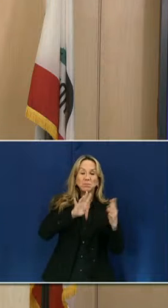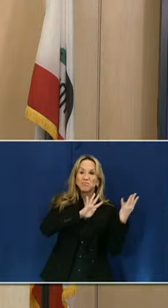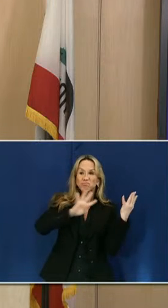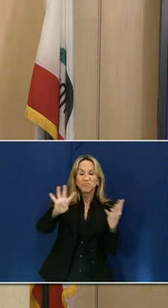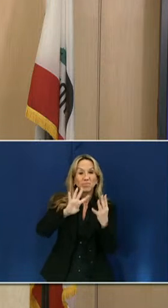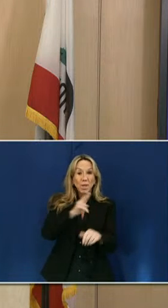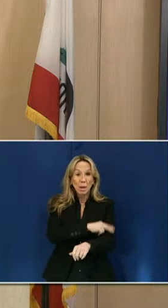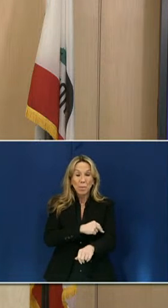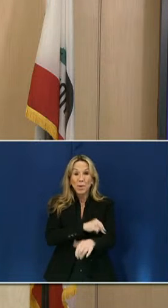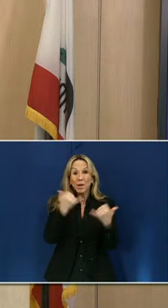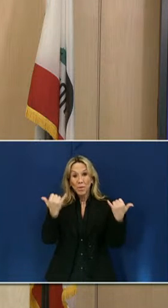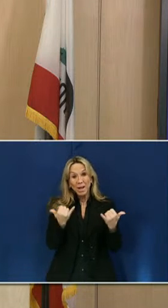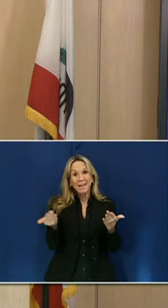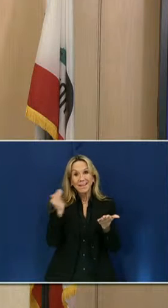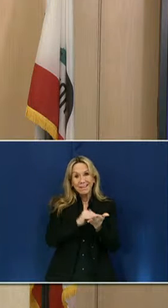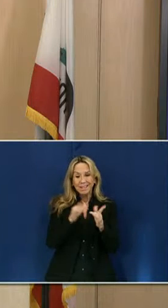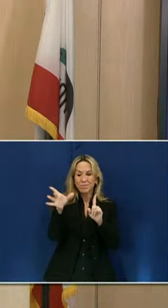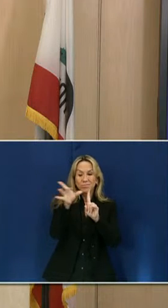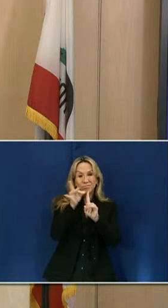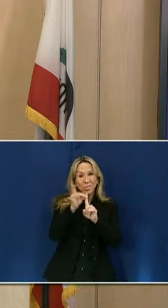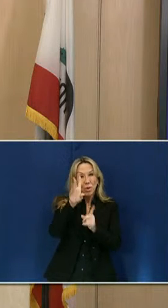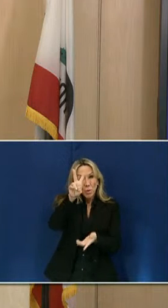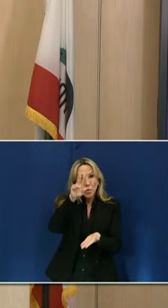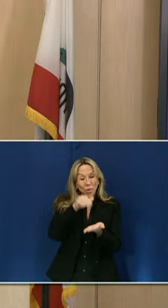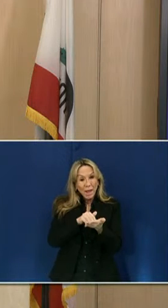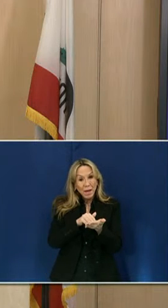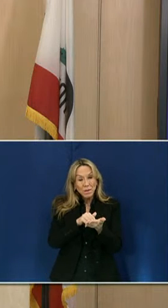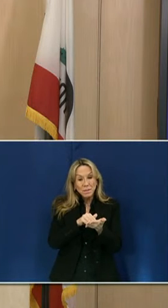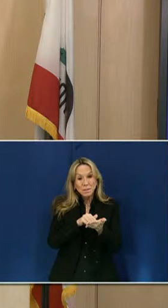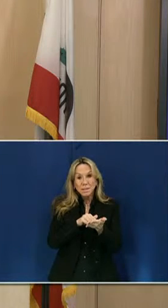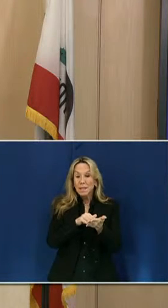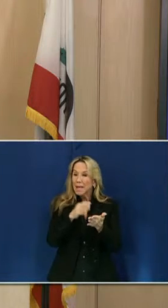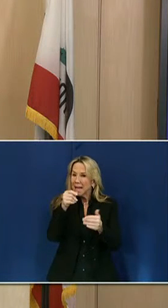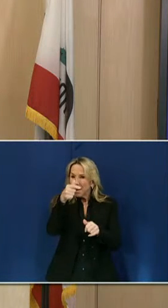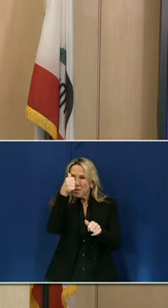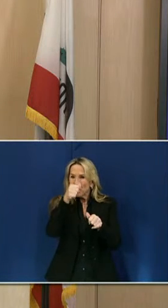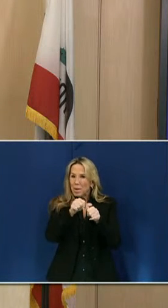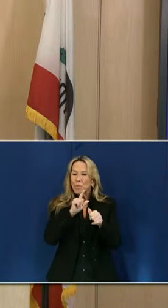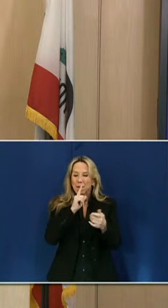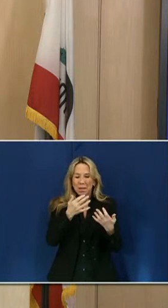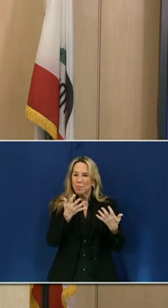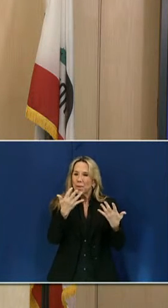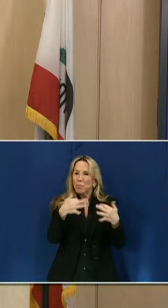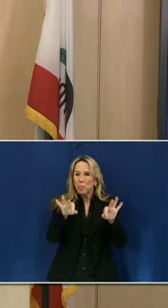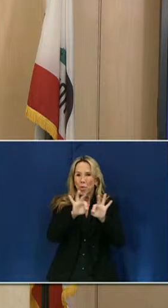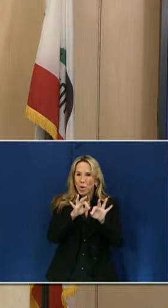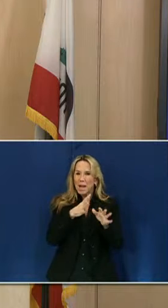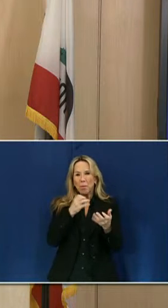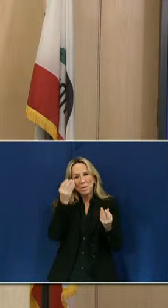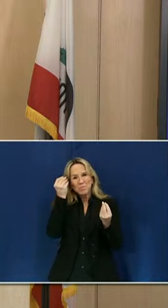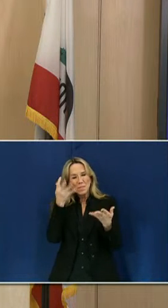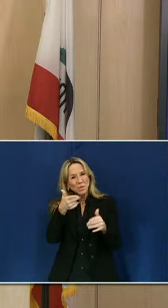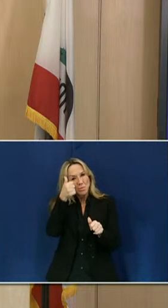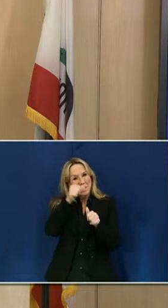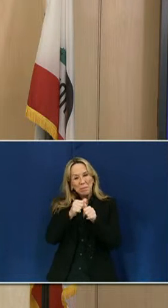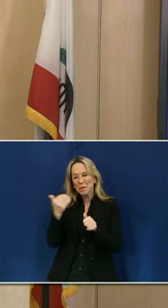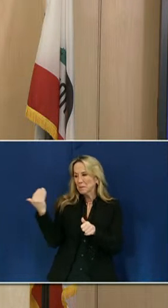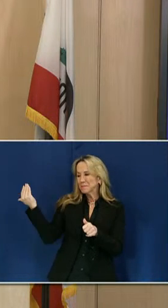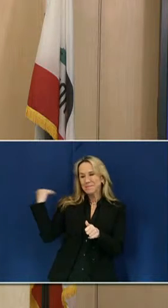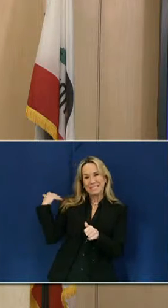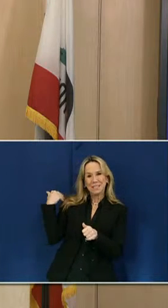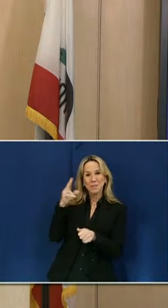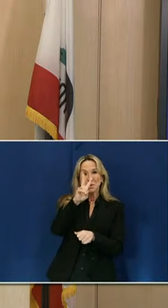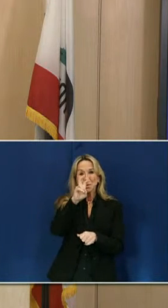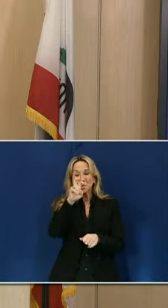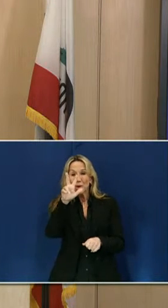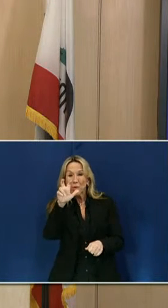than 2,000 cases. And it's important to put in context, it was not that long ago where we might have 200 or 300 cases a day, and now we're